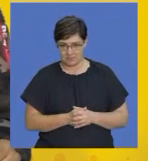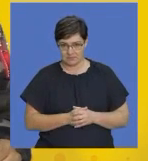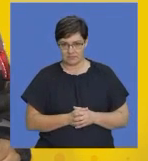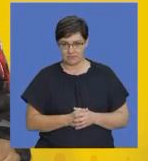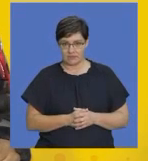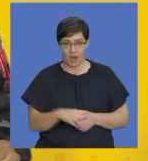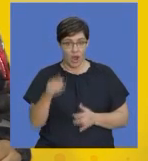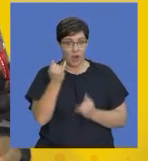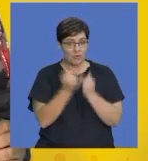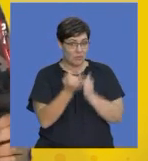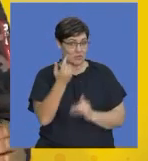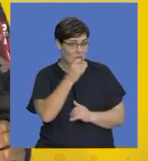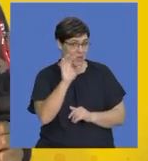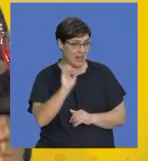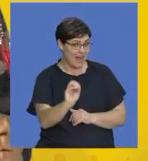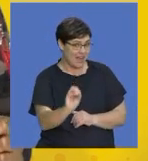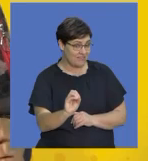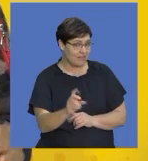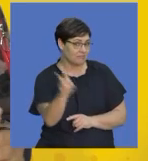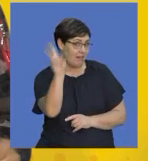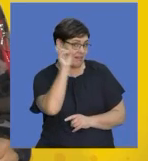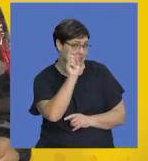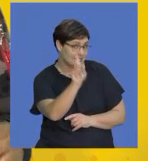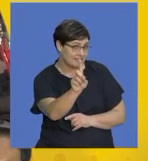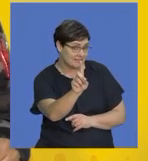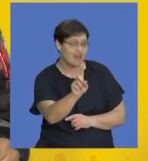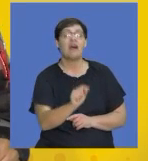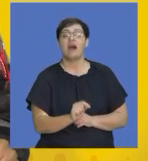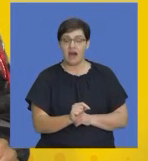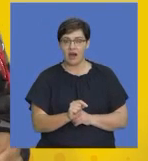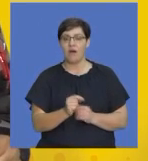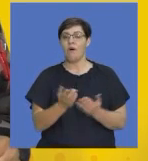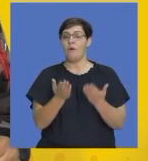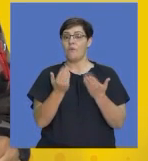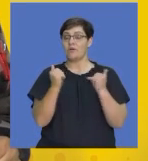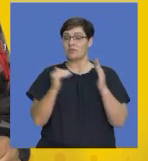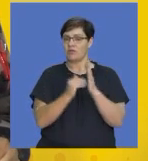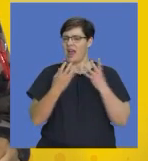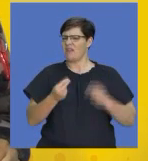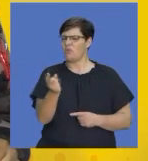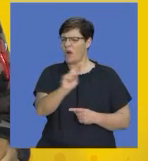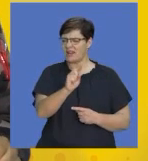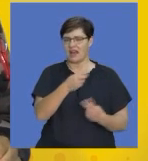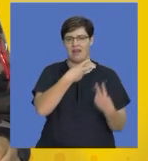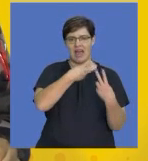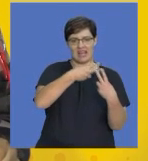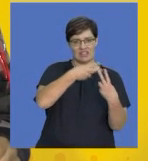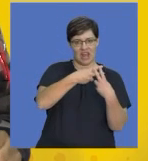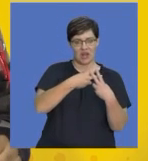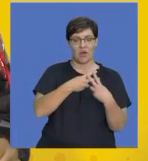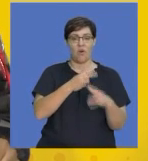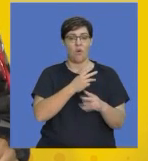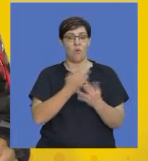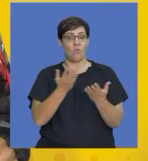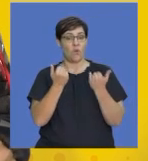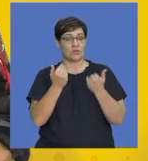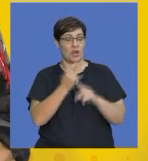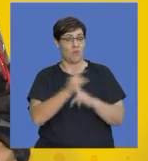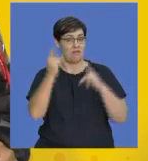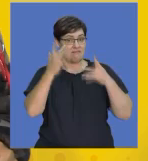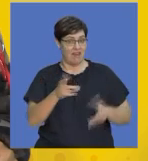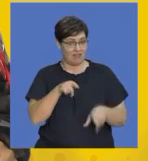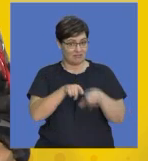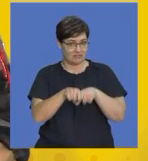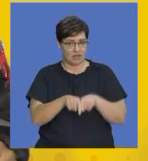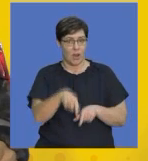upcoming exams. We've got a cool competition for you guys, so listen up. Wazo Matrix is bringing you the hashtag Wazo Winner